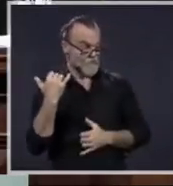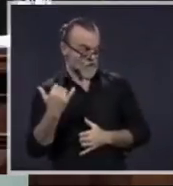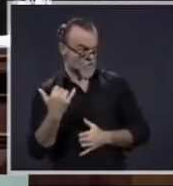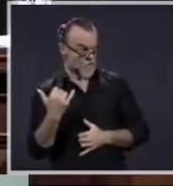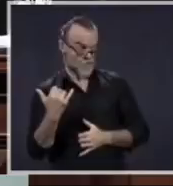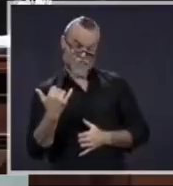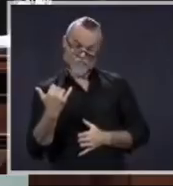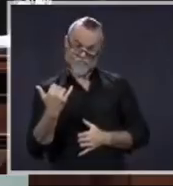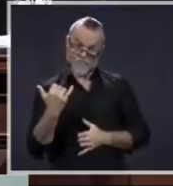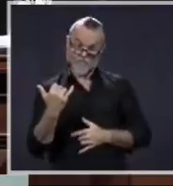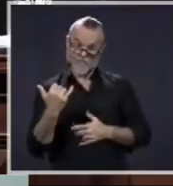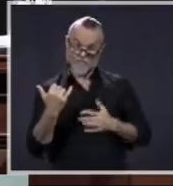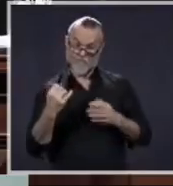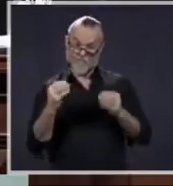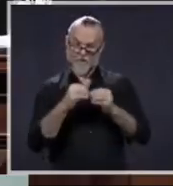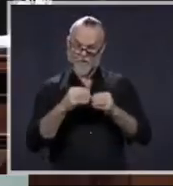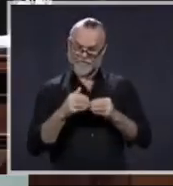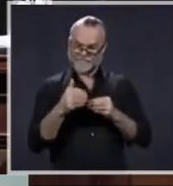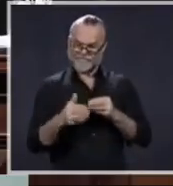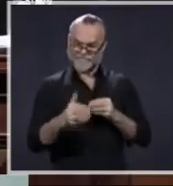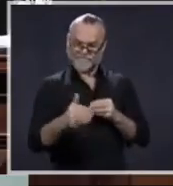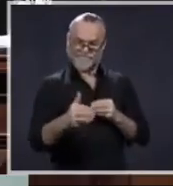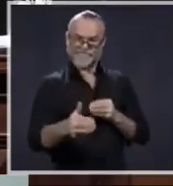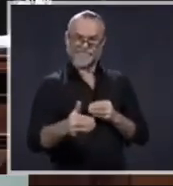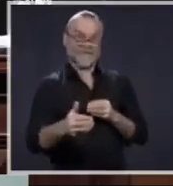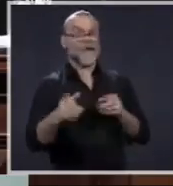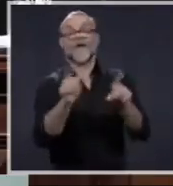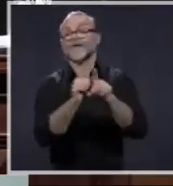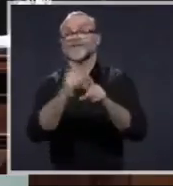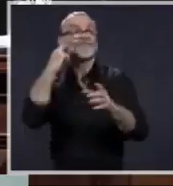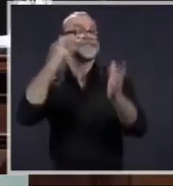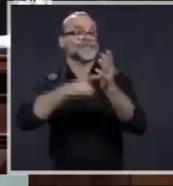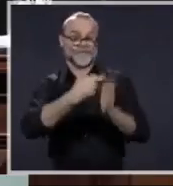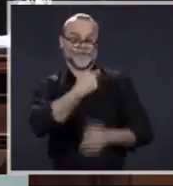tracing? Will an app be approved for contact tracing?